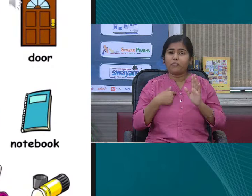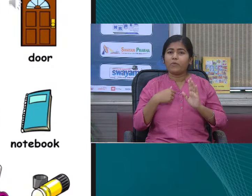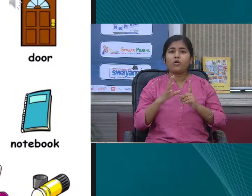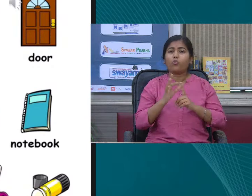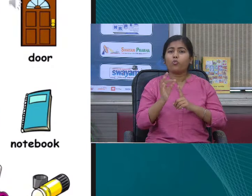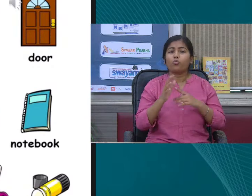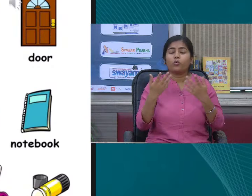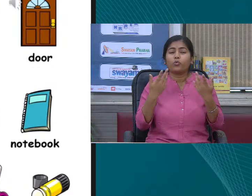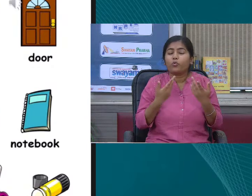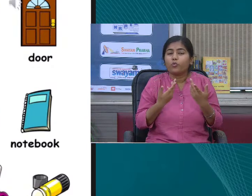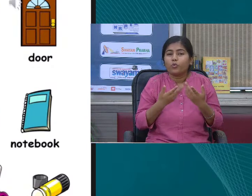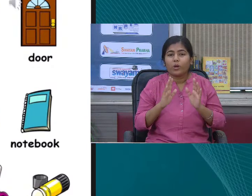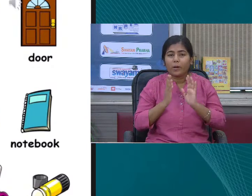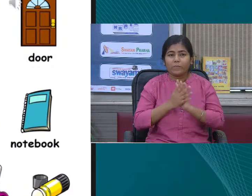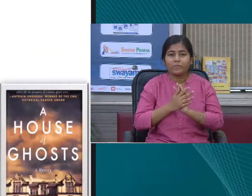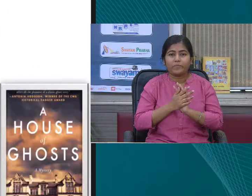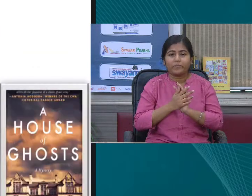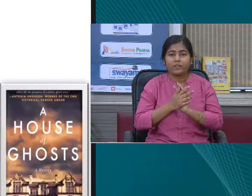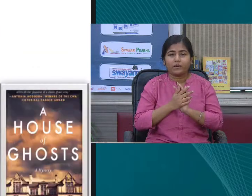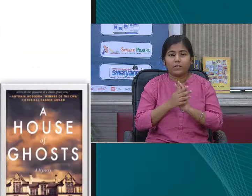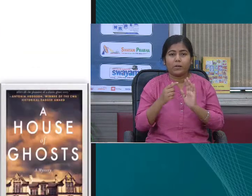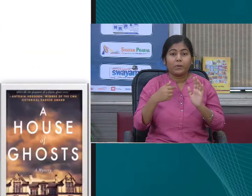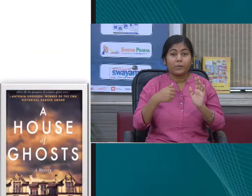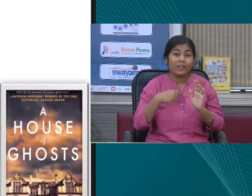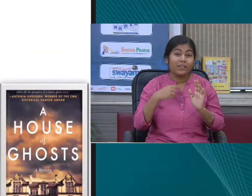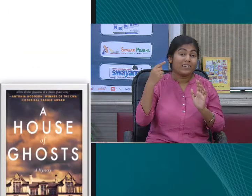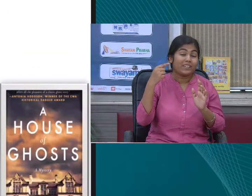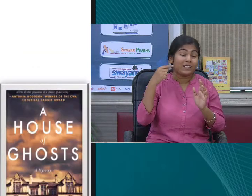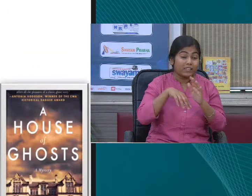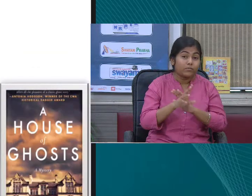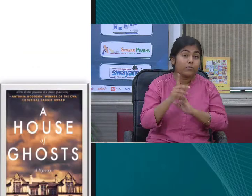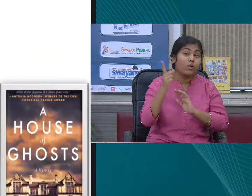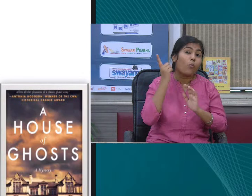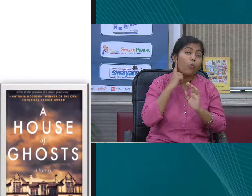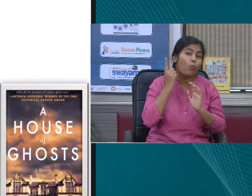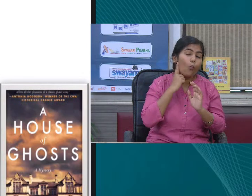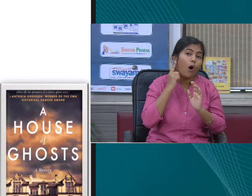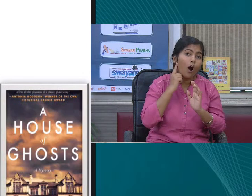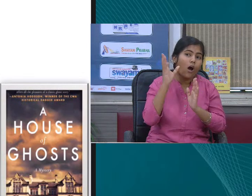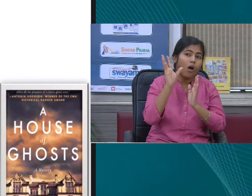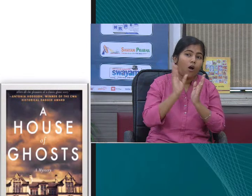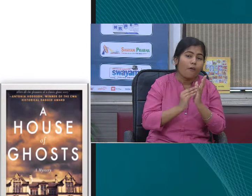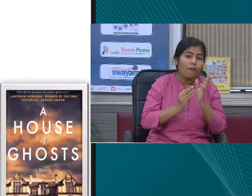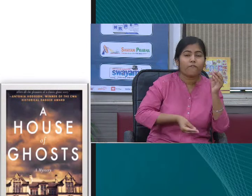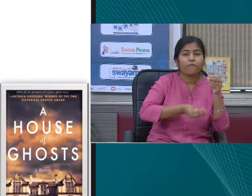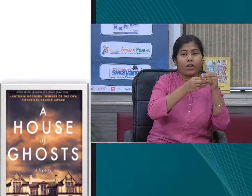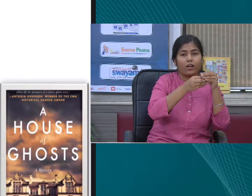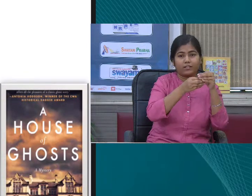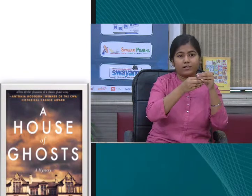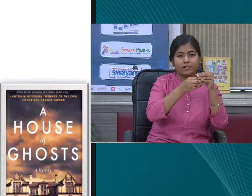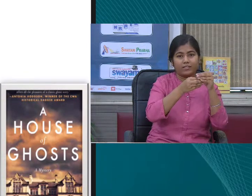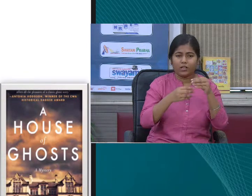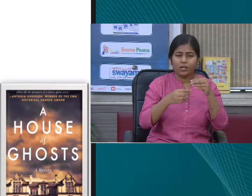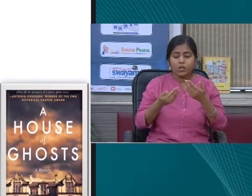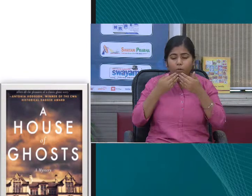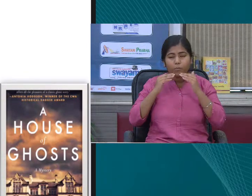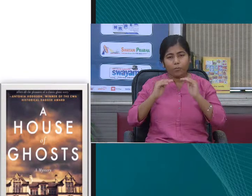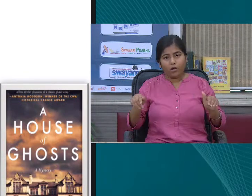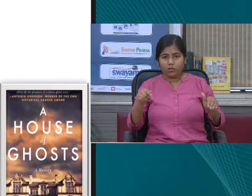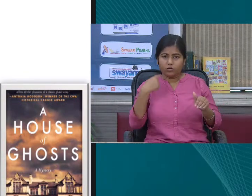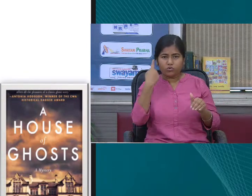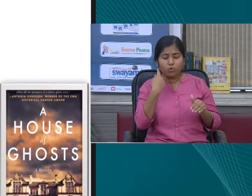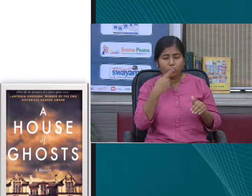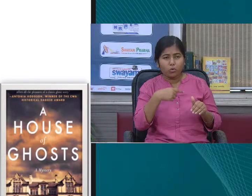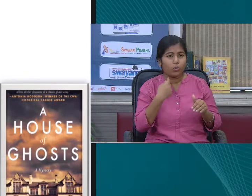done, Tanvi, I have incorporated an audio voice to it, because the students who can't see, they